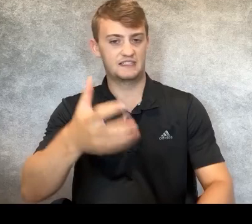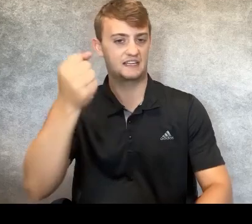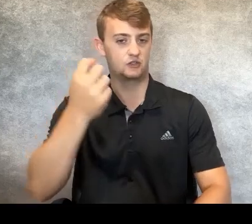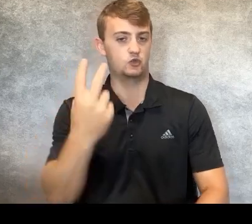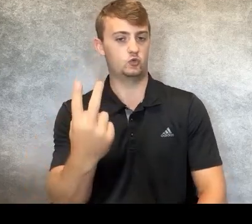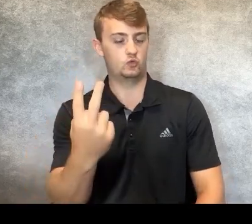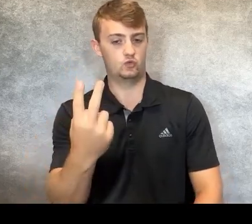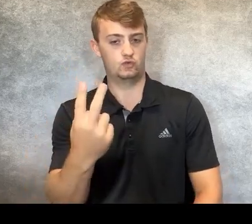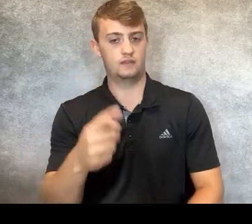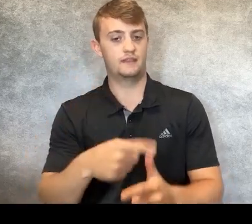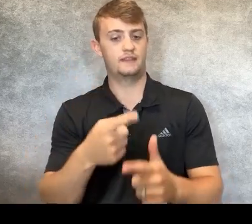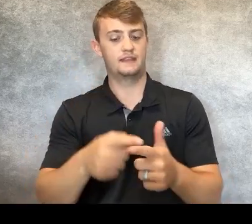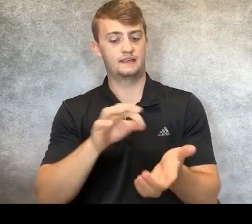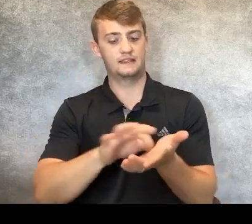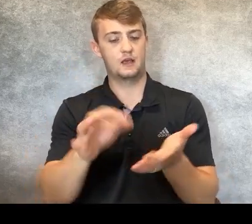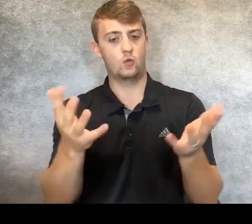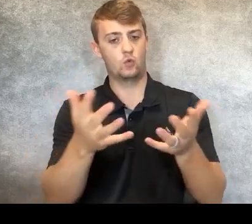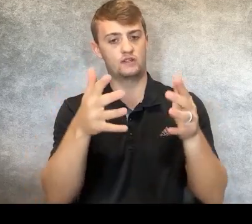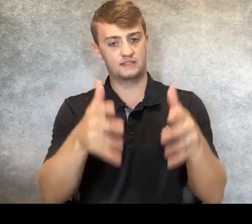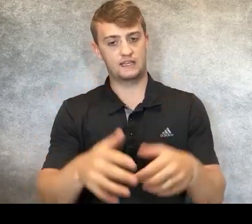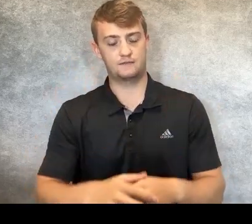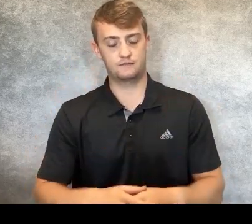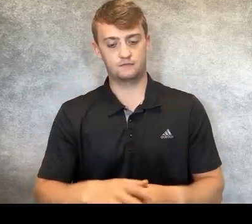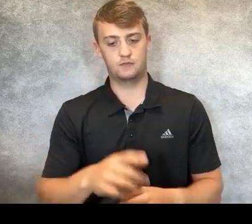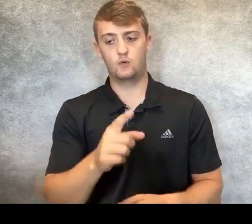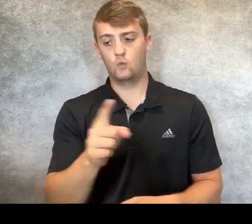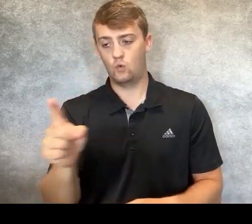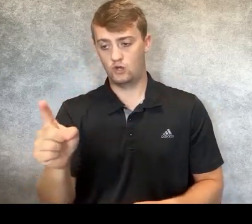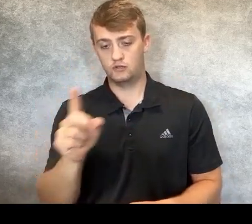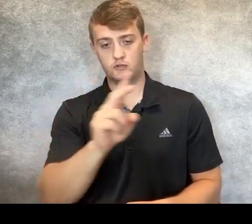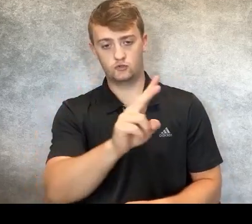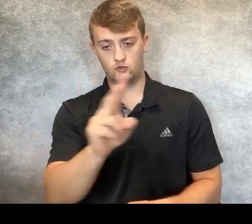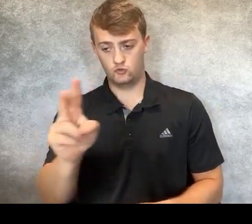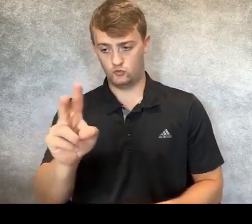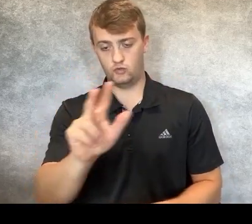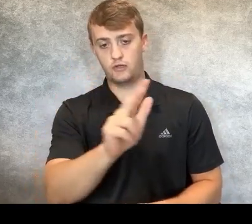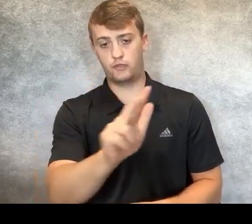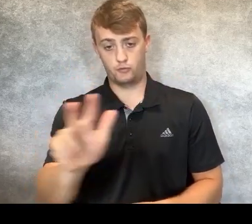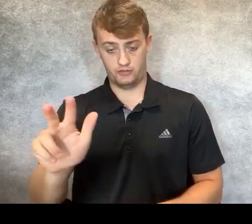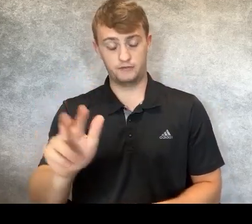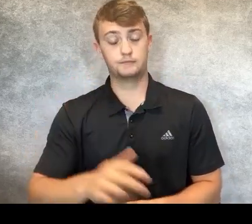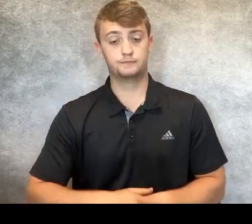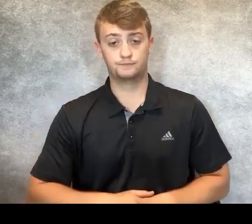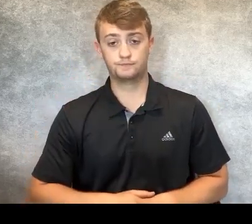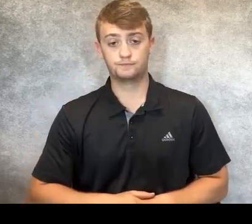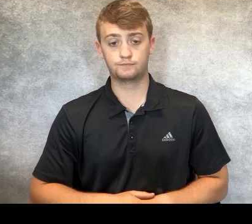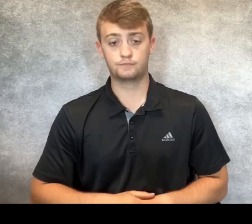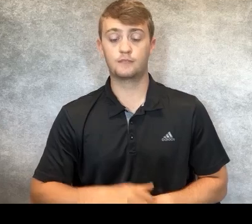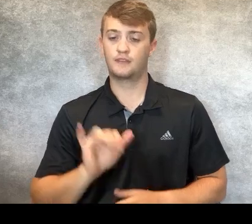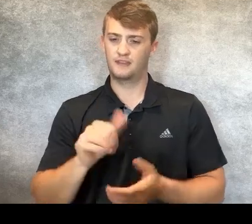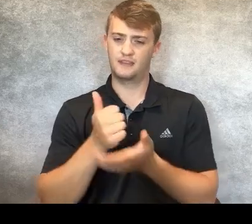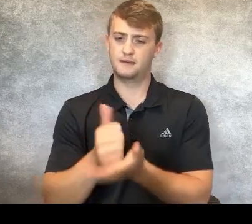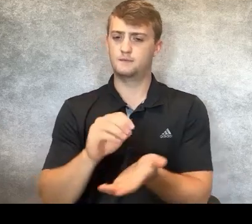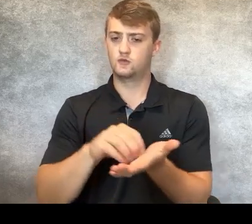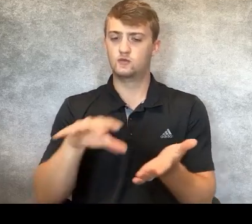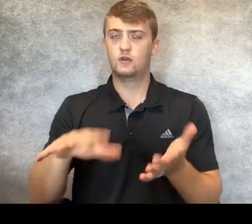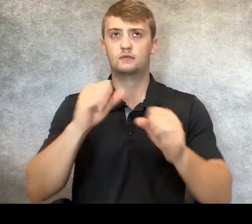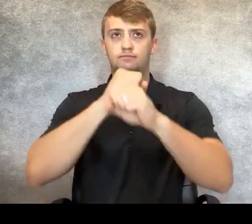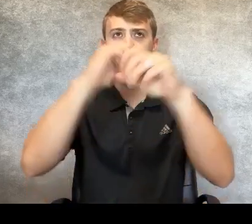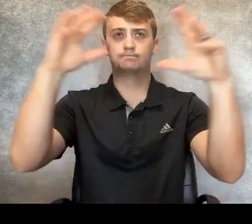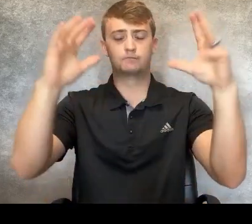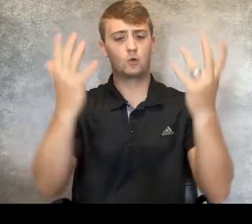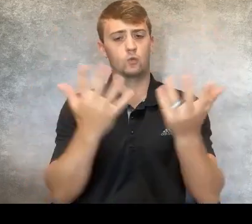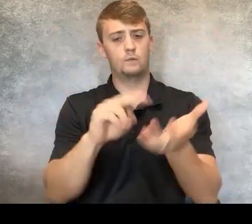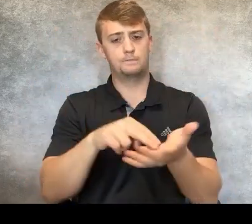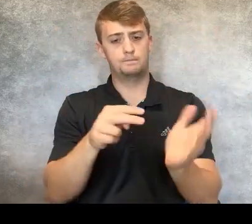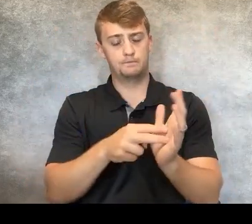2. Then count what is left. 1, 2, 3. This helps students visualize what